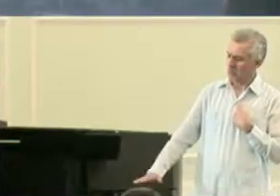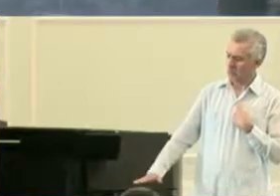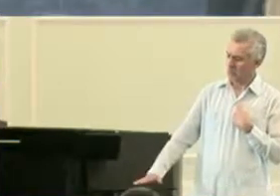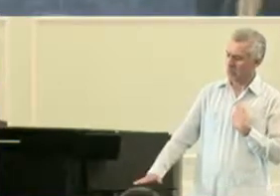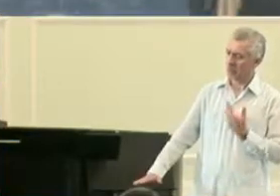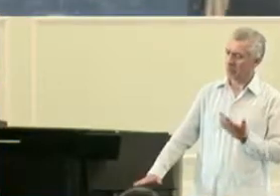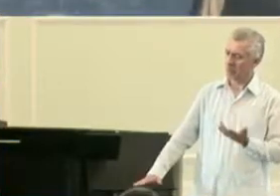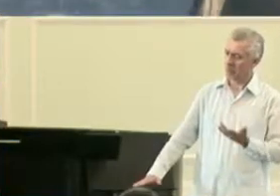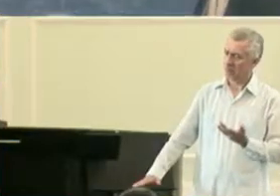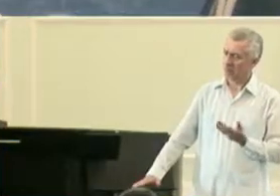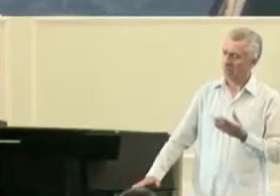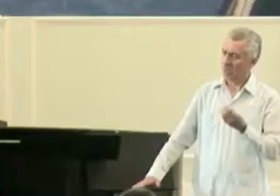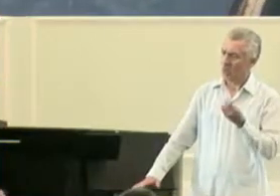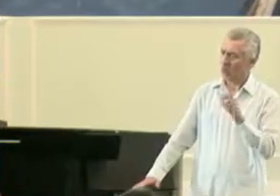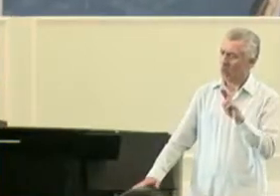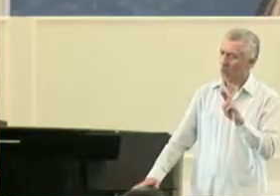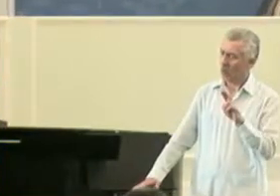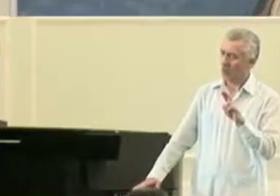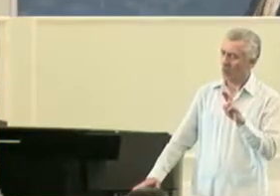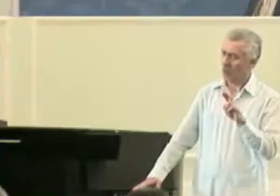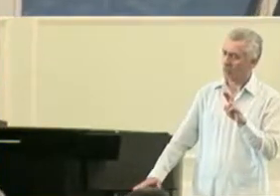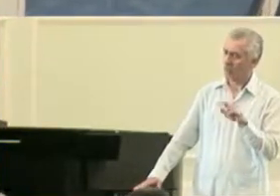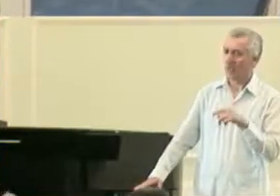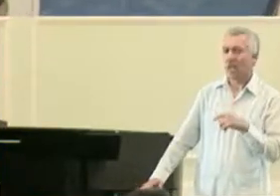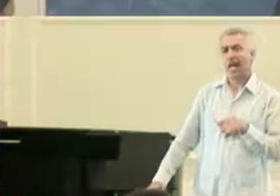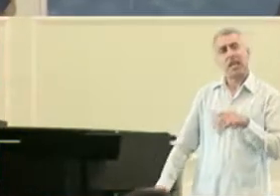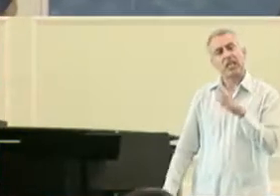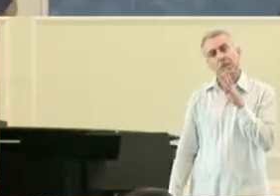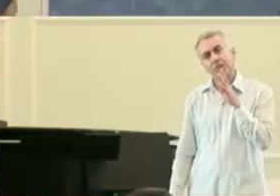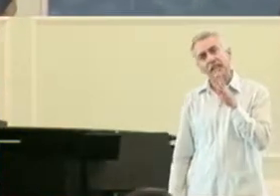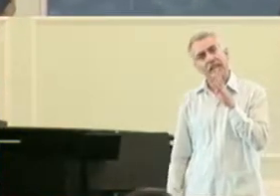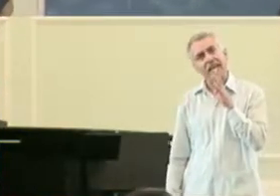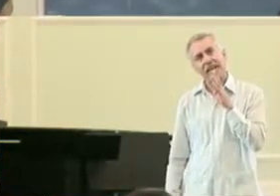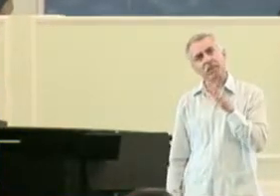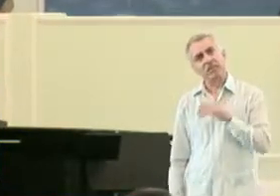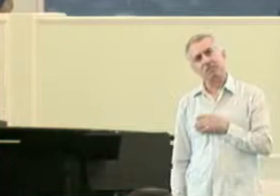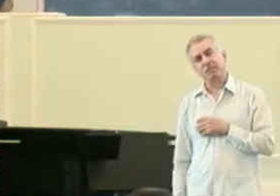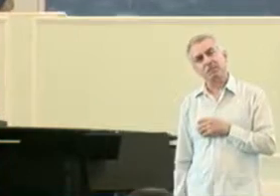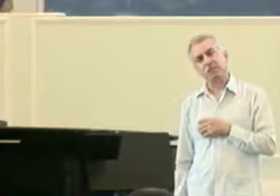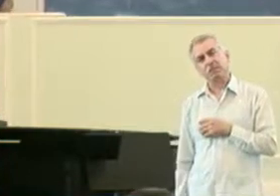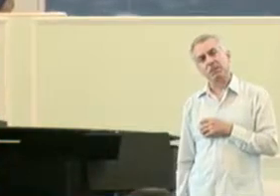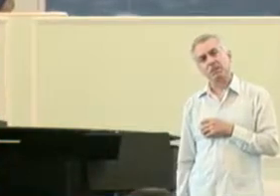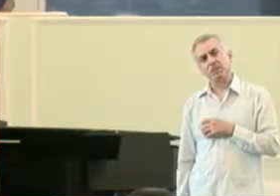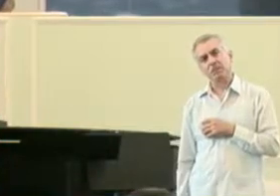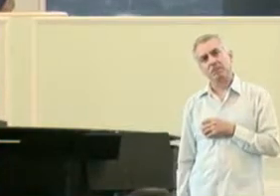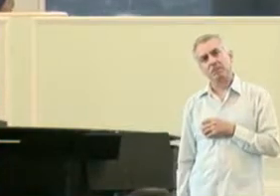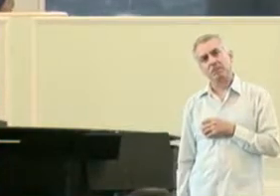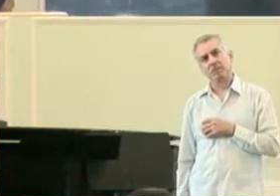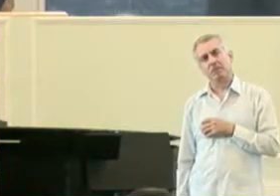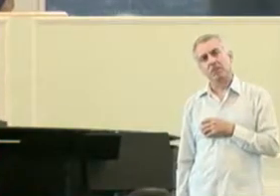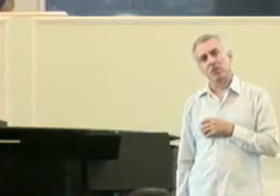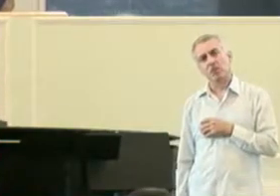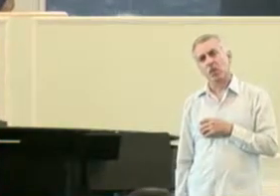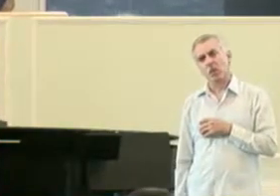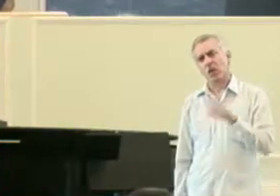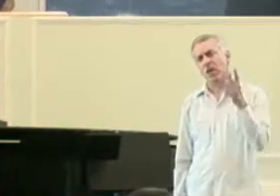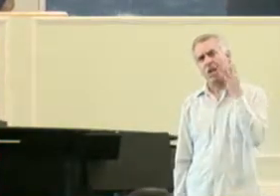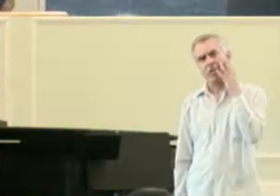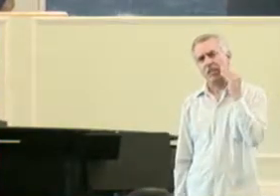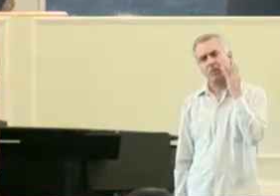or I don't speak the language, or I never done that before.